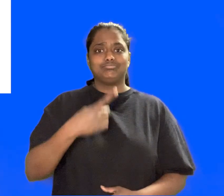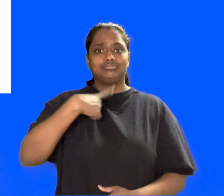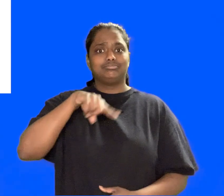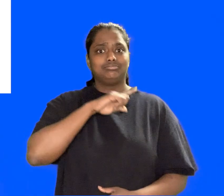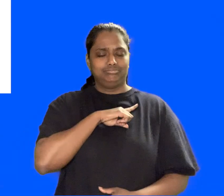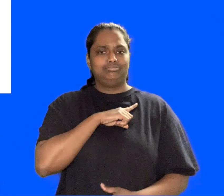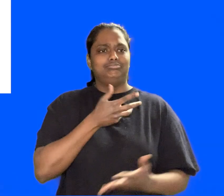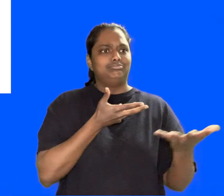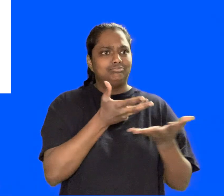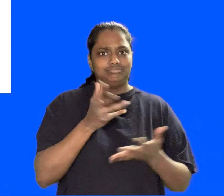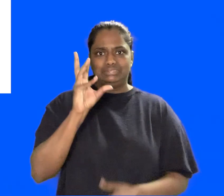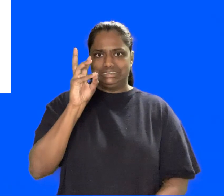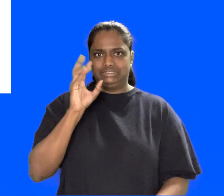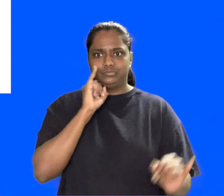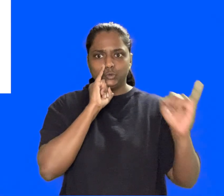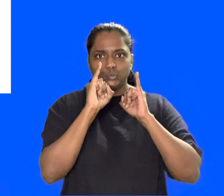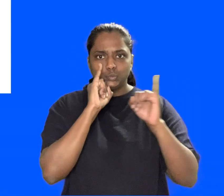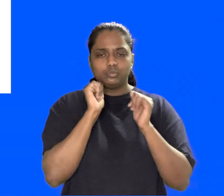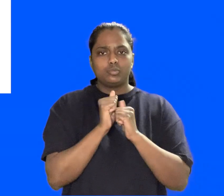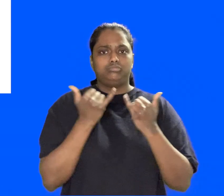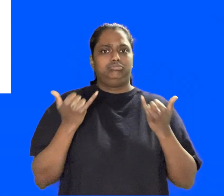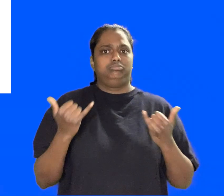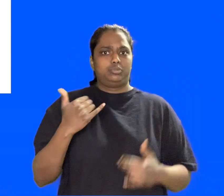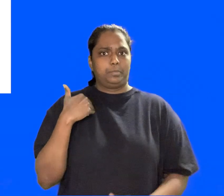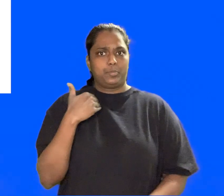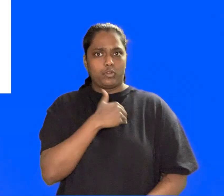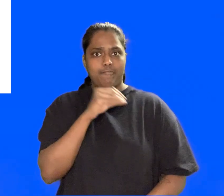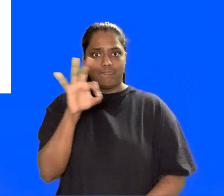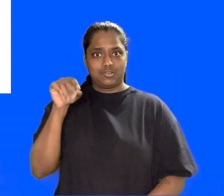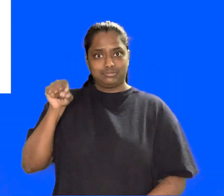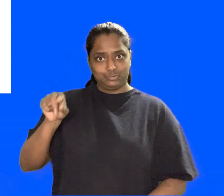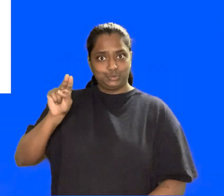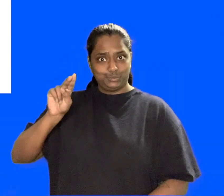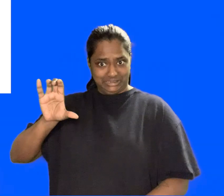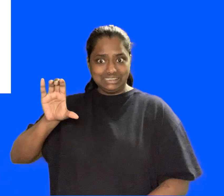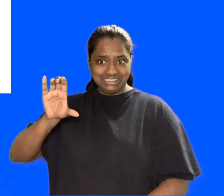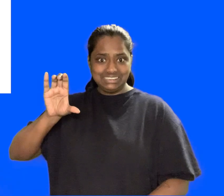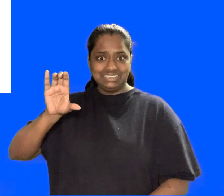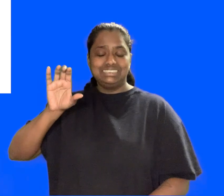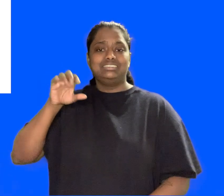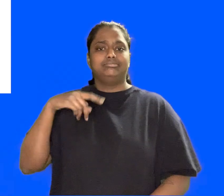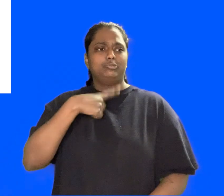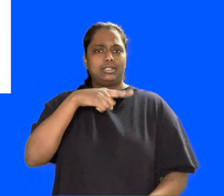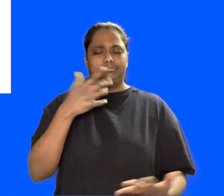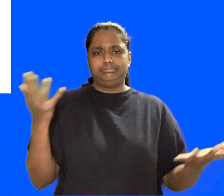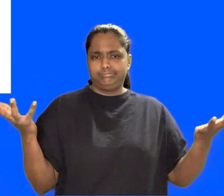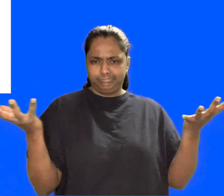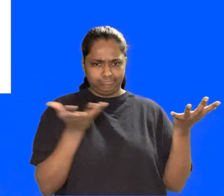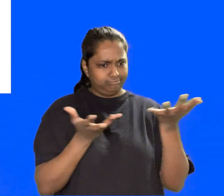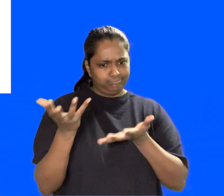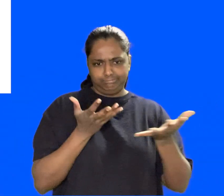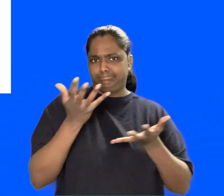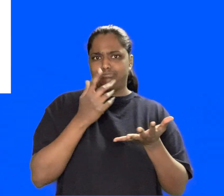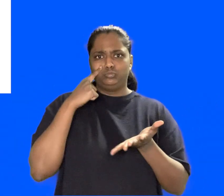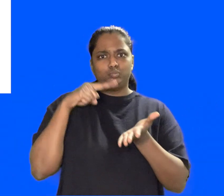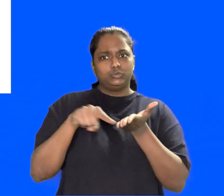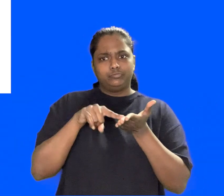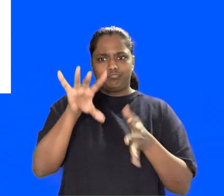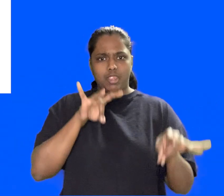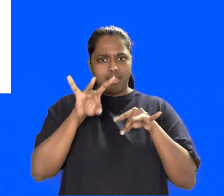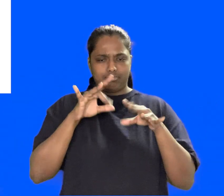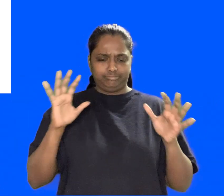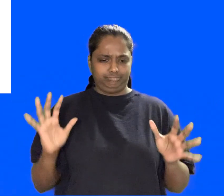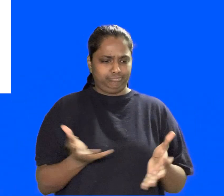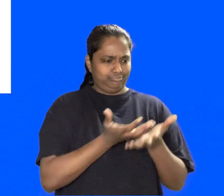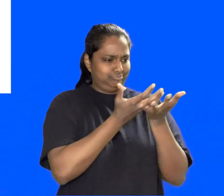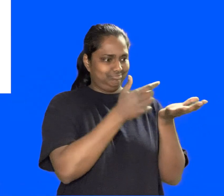So after we conducted 6 interviews with members of Network Connector that are currently on it, we synthesized our research